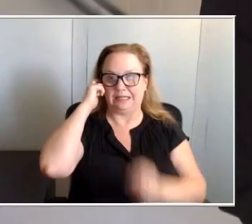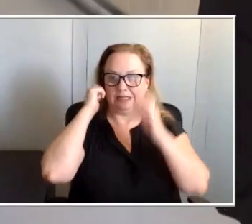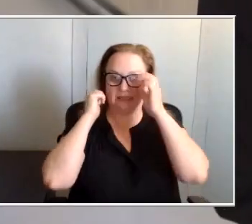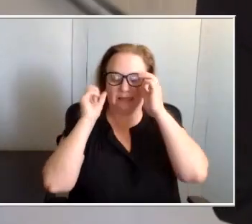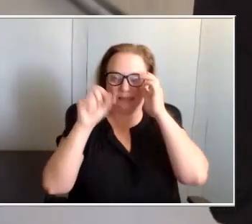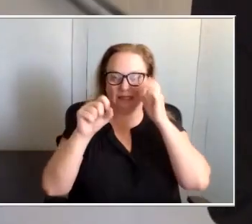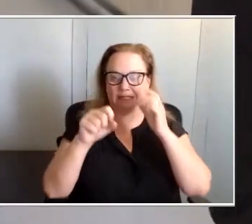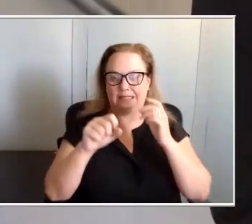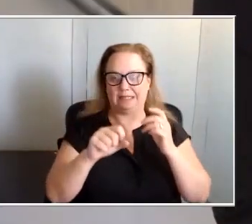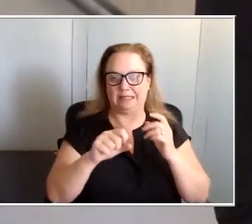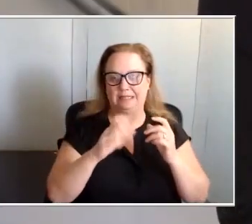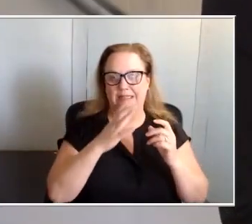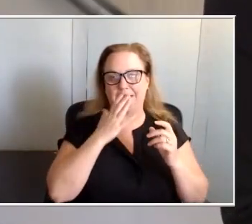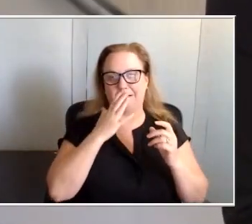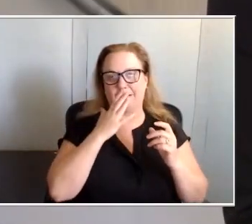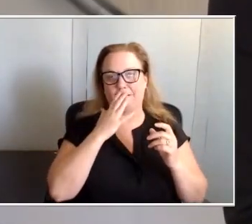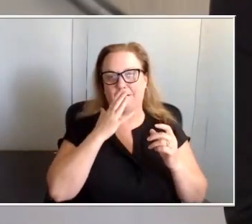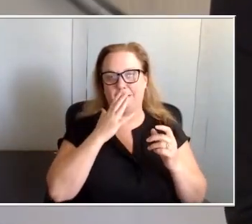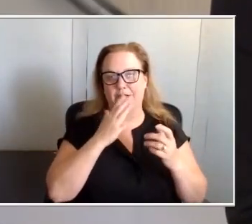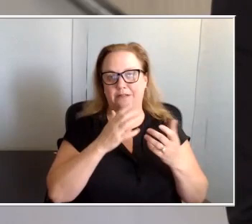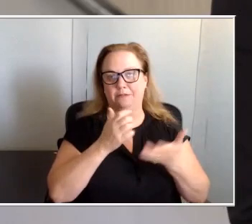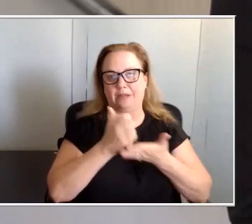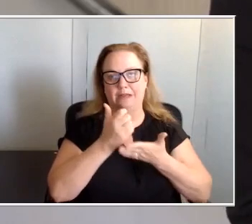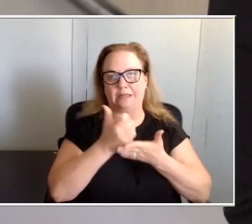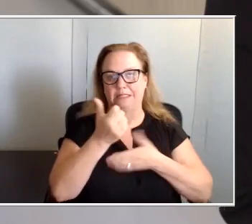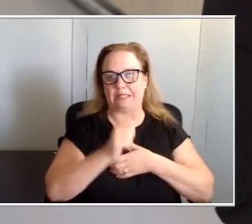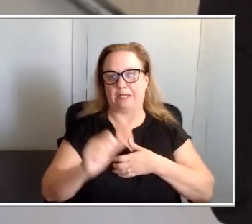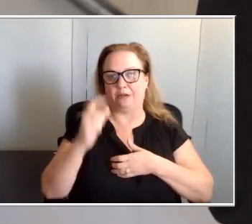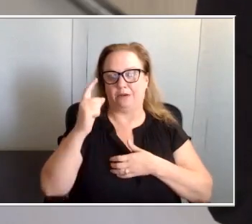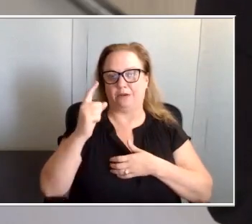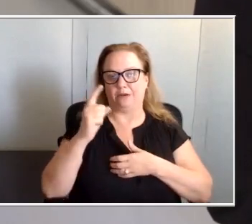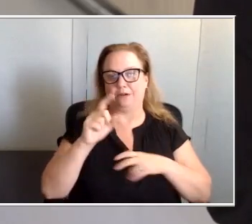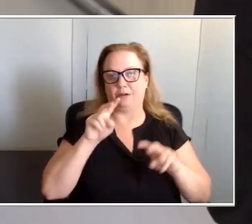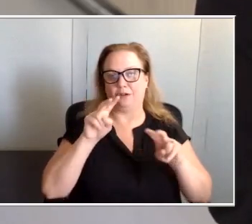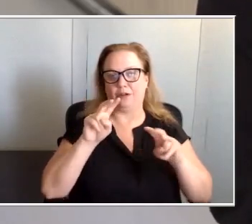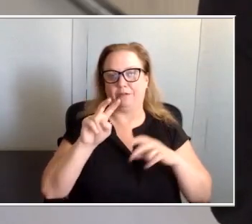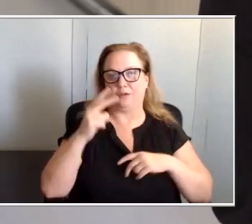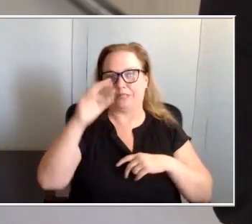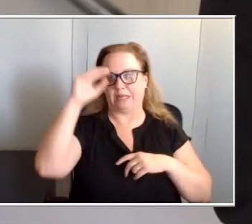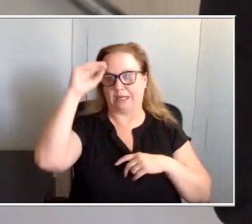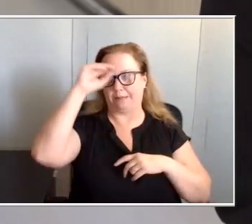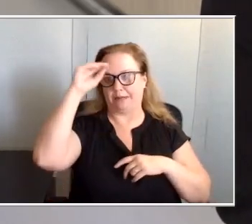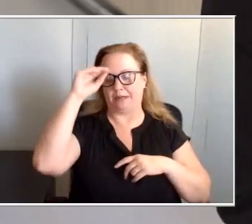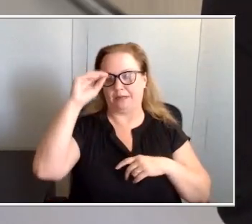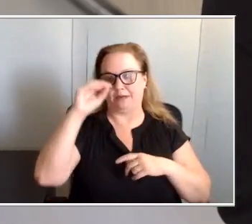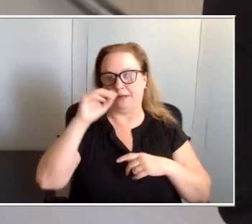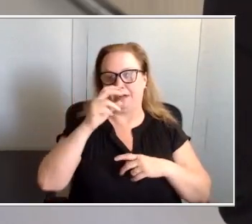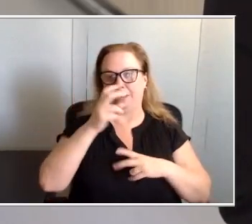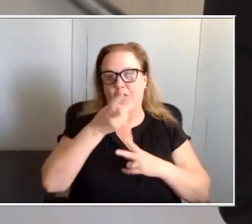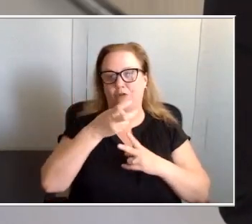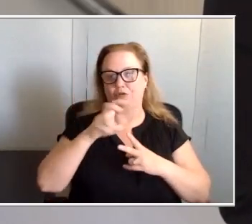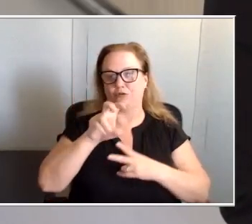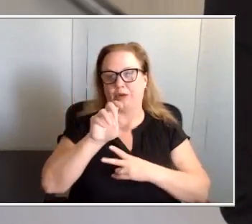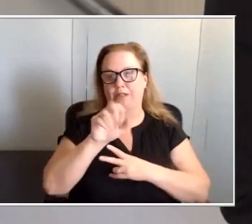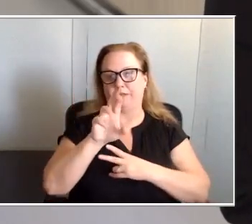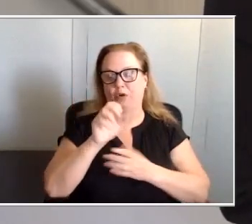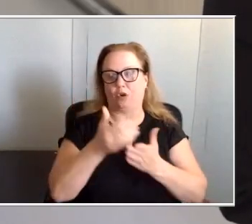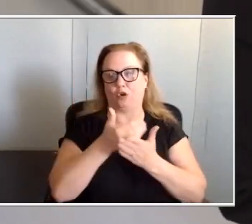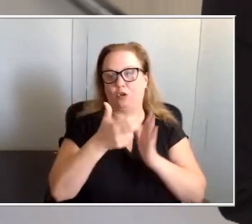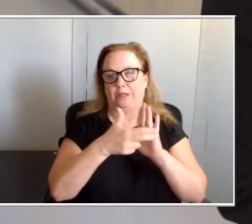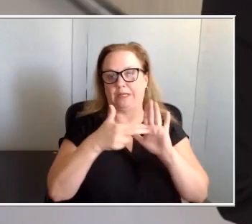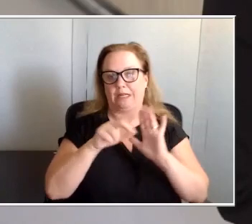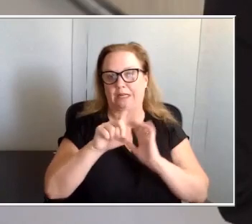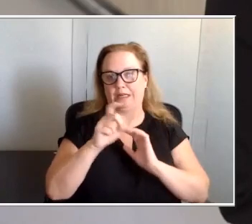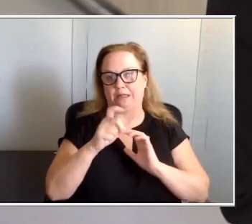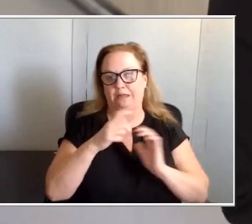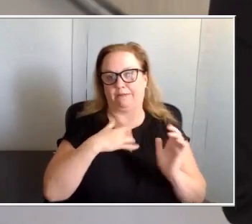and I just want to say, if we can be of assistance to anyone that is looking for a second opinion or just to transfer their care or newly diagnosed, please feel free to